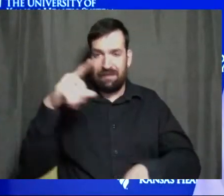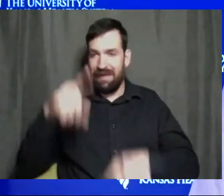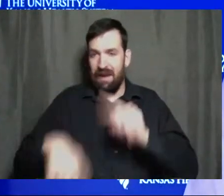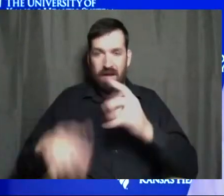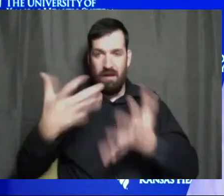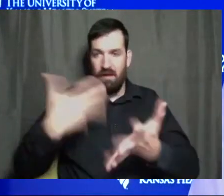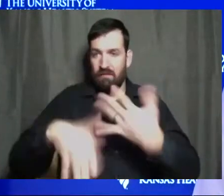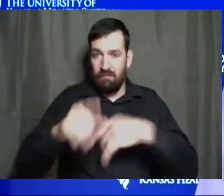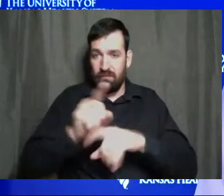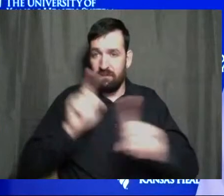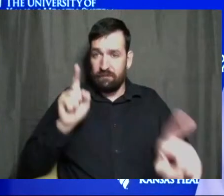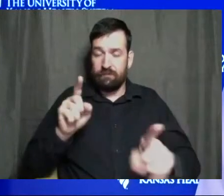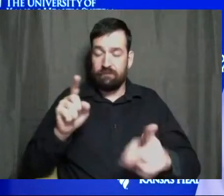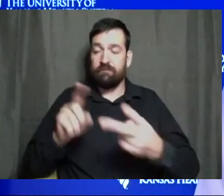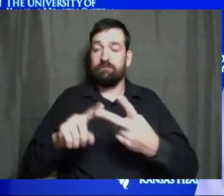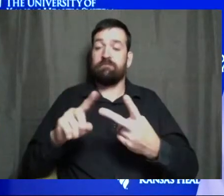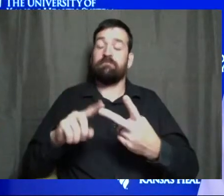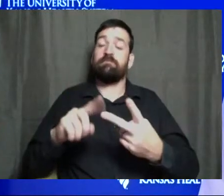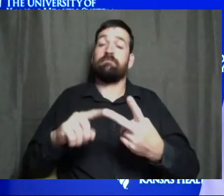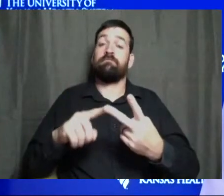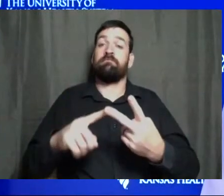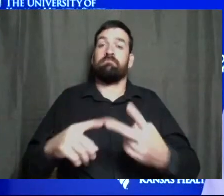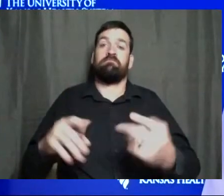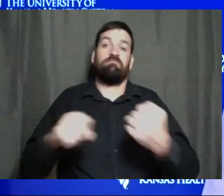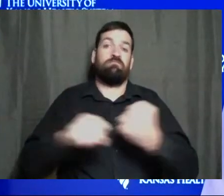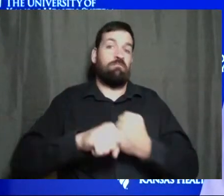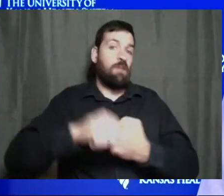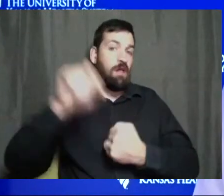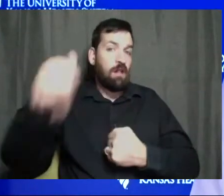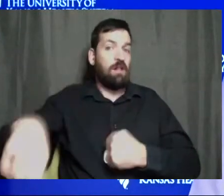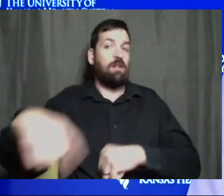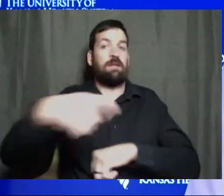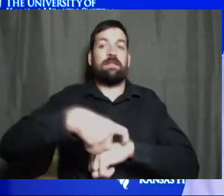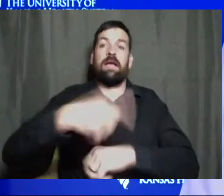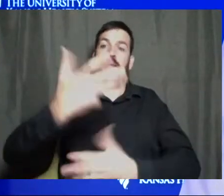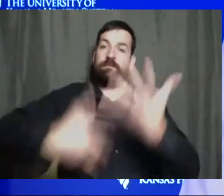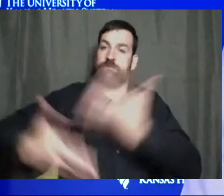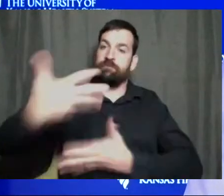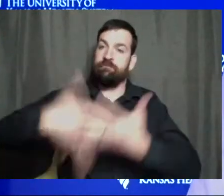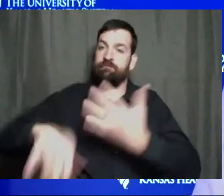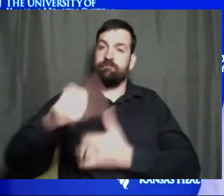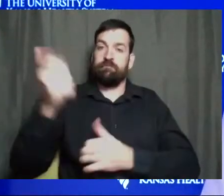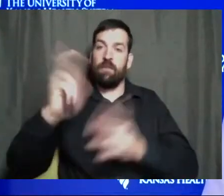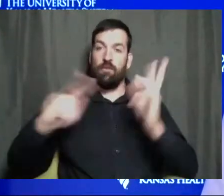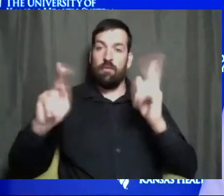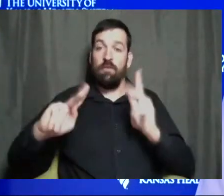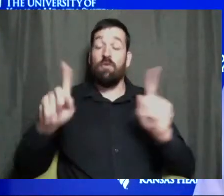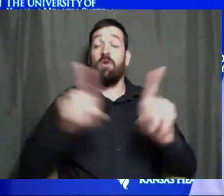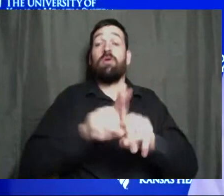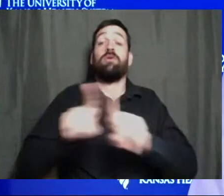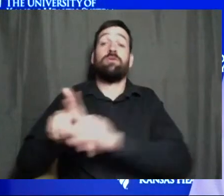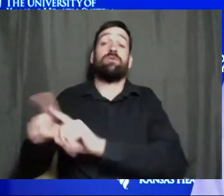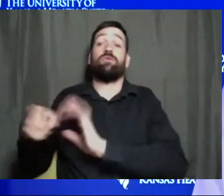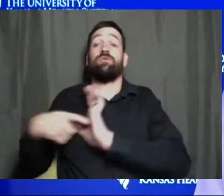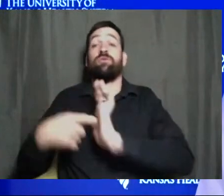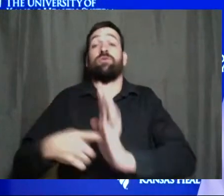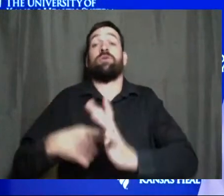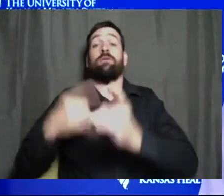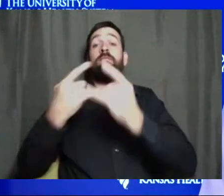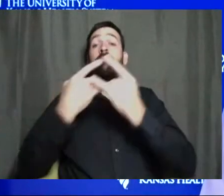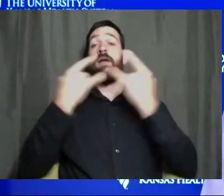a prolonged time period with other people. They also showed, though, that the masking, if